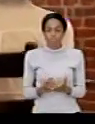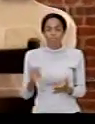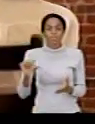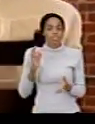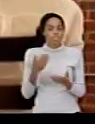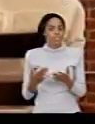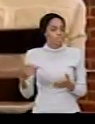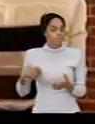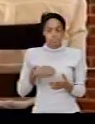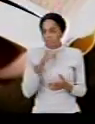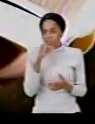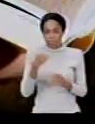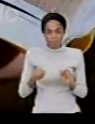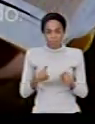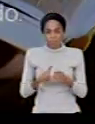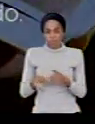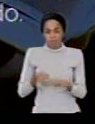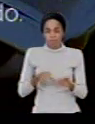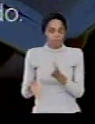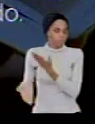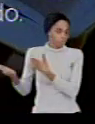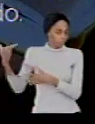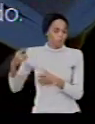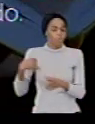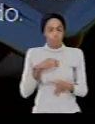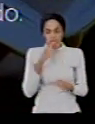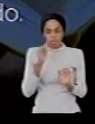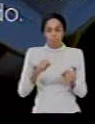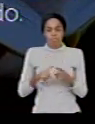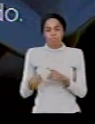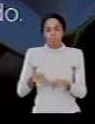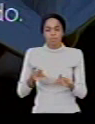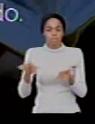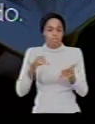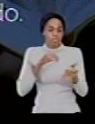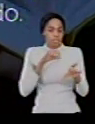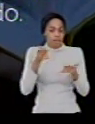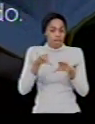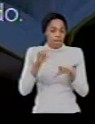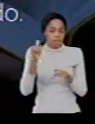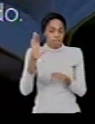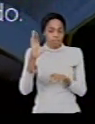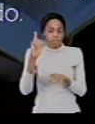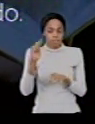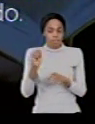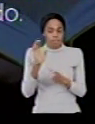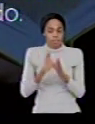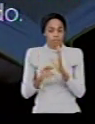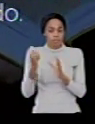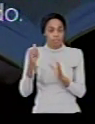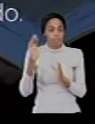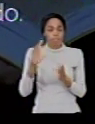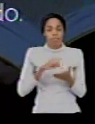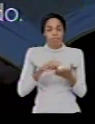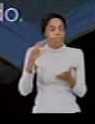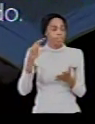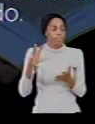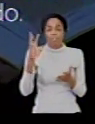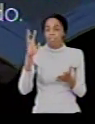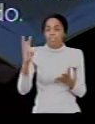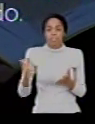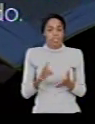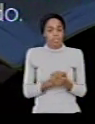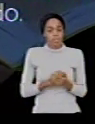what we're doing today. Acts 15, verse 36. And some days after, Paul said